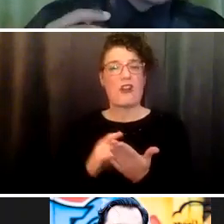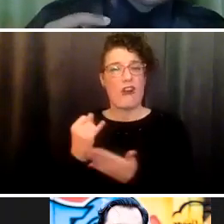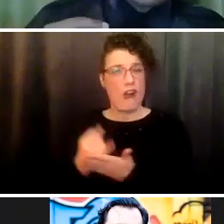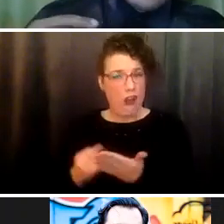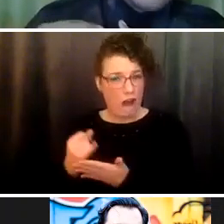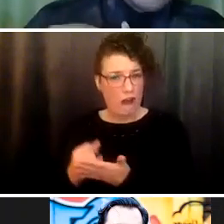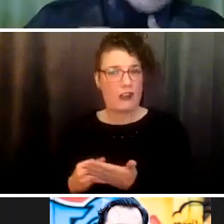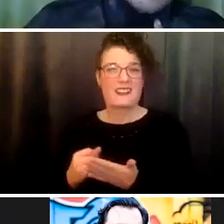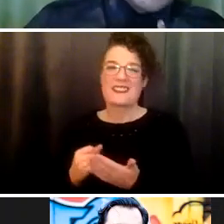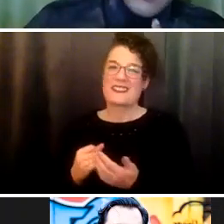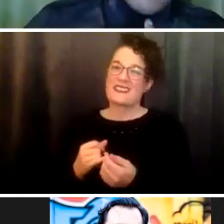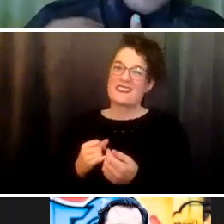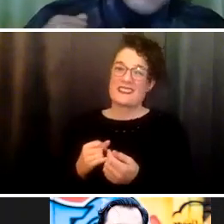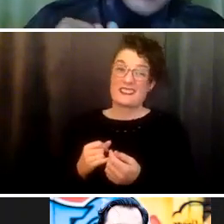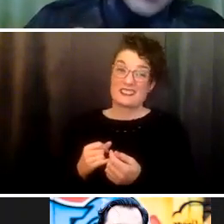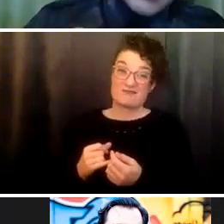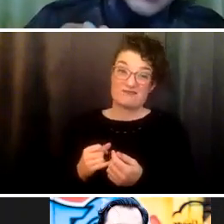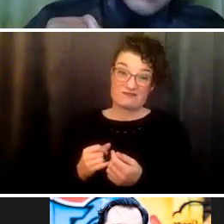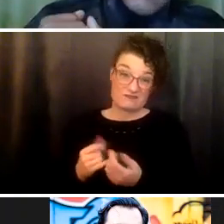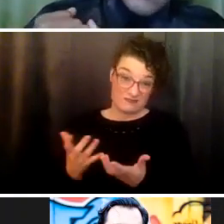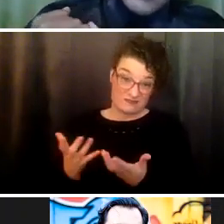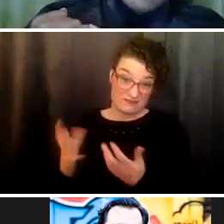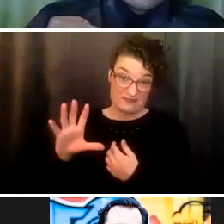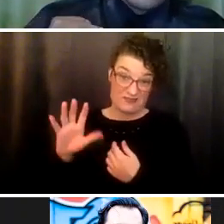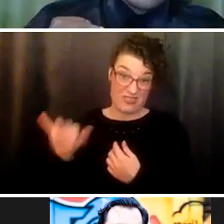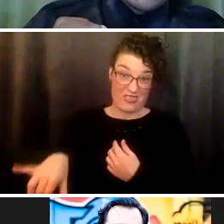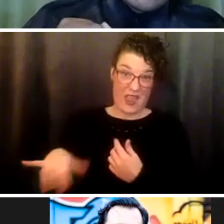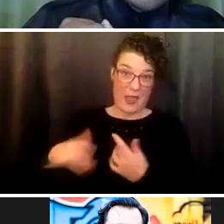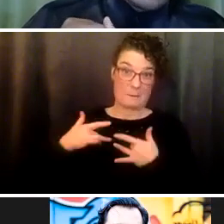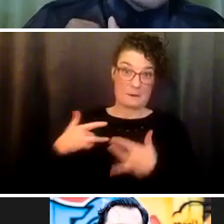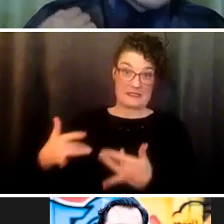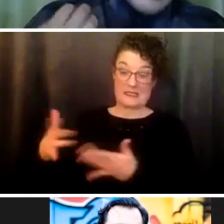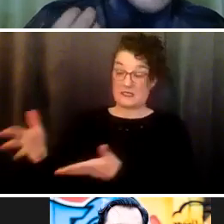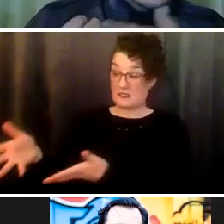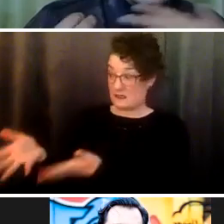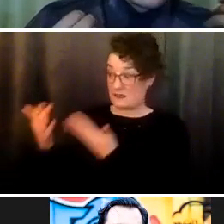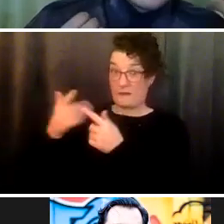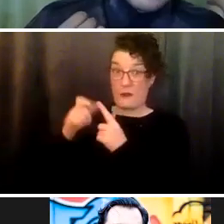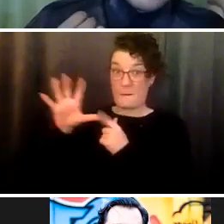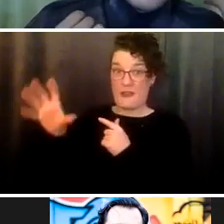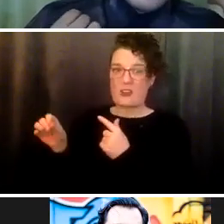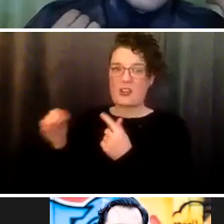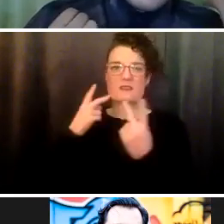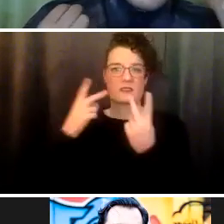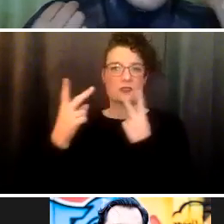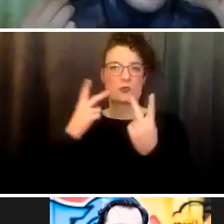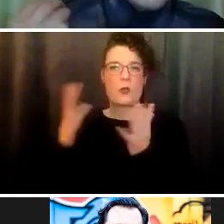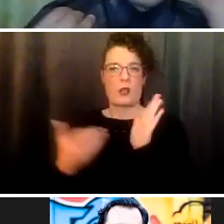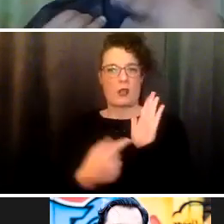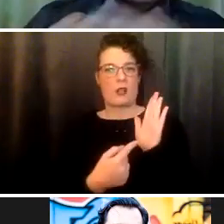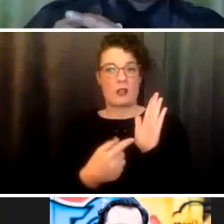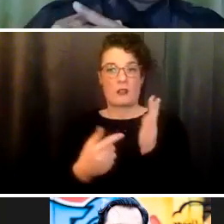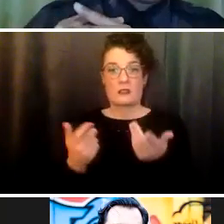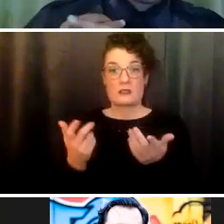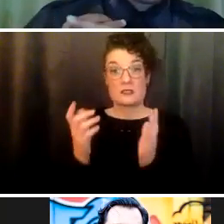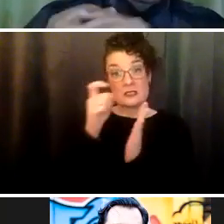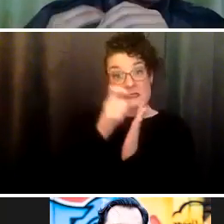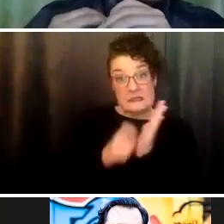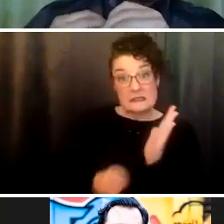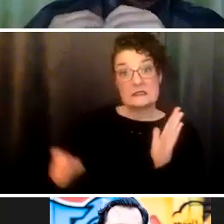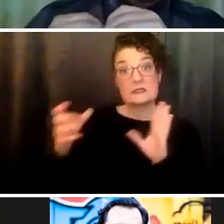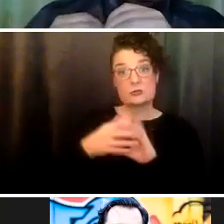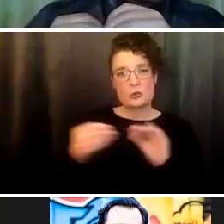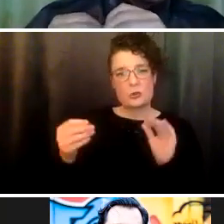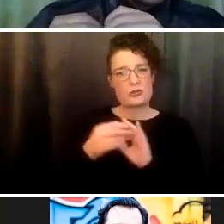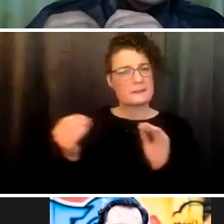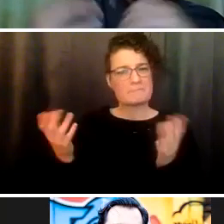that's kind of a lot of what comes out of Africa is just the visual. We don't really have as much, like, I don't know, I feel like from what